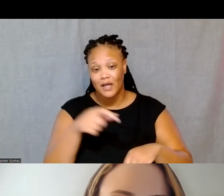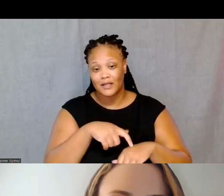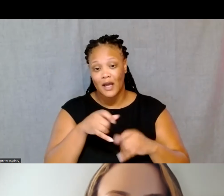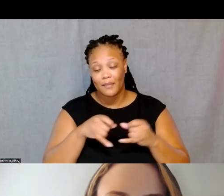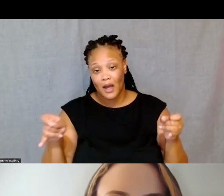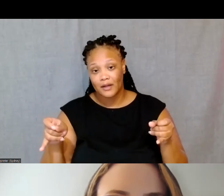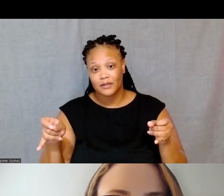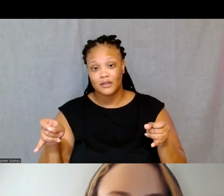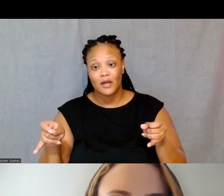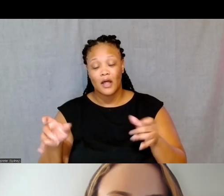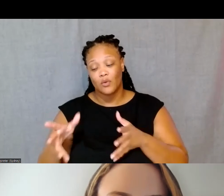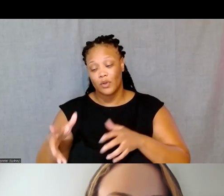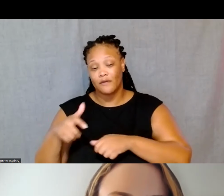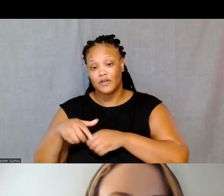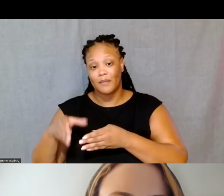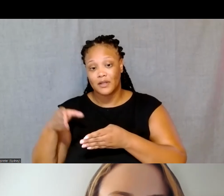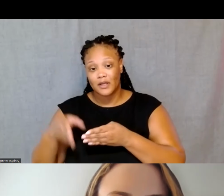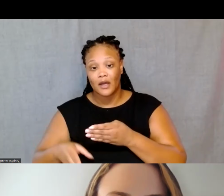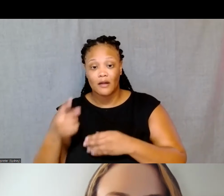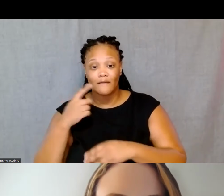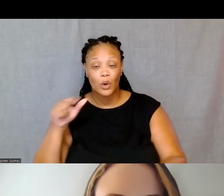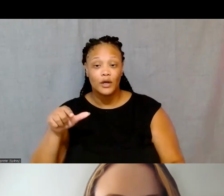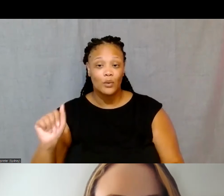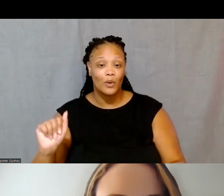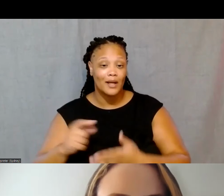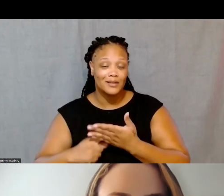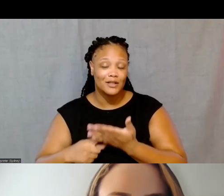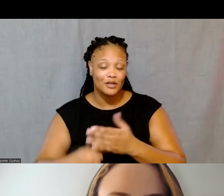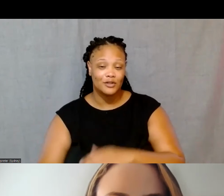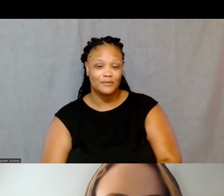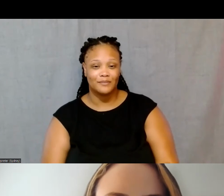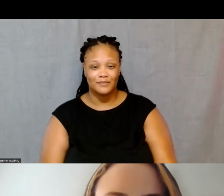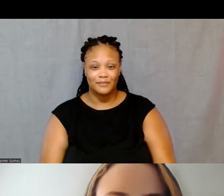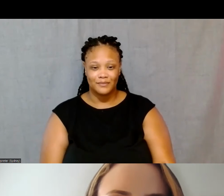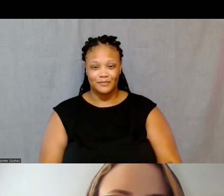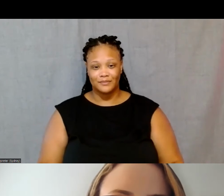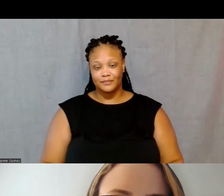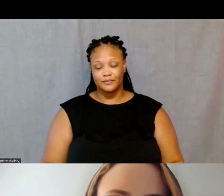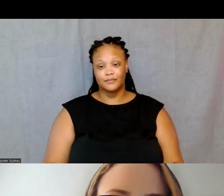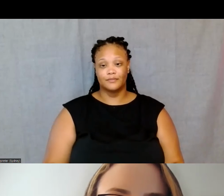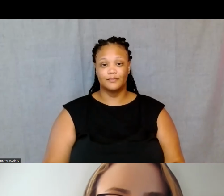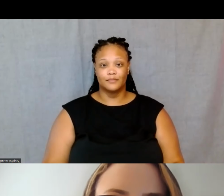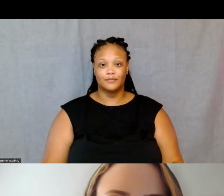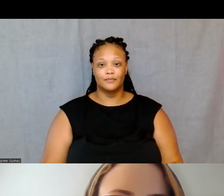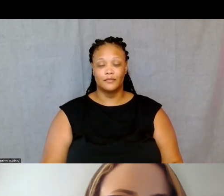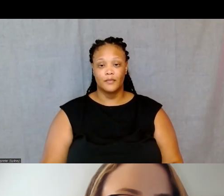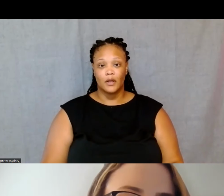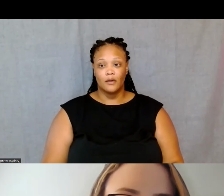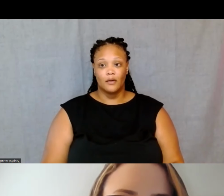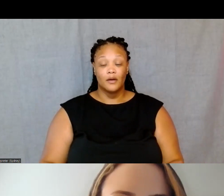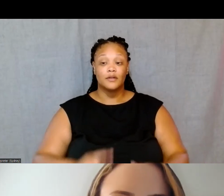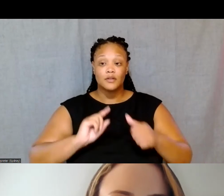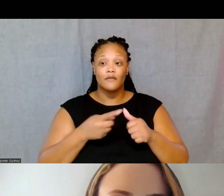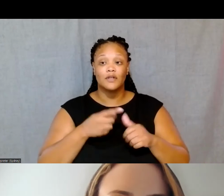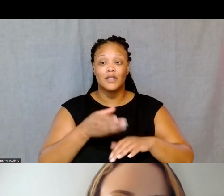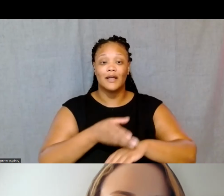some time at the end for a Q&A discussion. Next slide, please. All right, so starting first with enhanced care management and